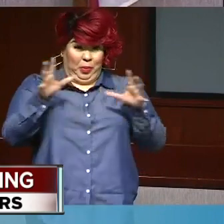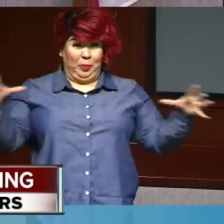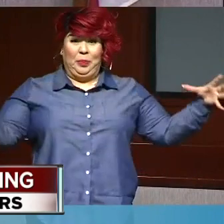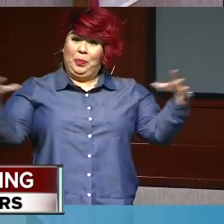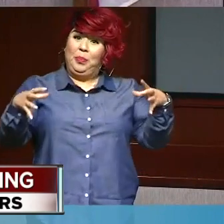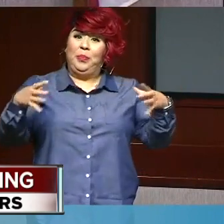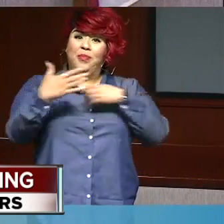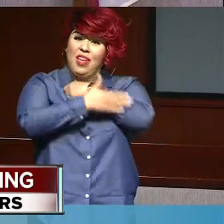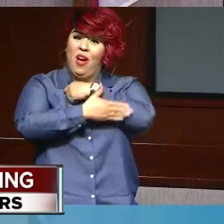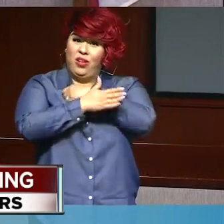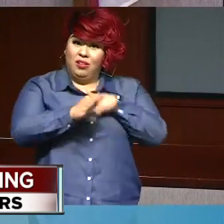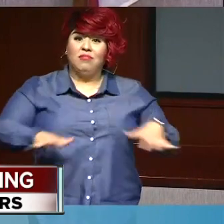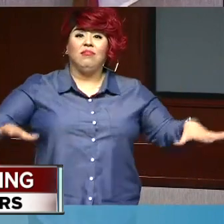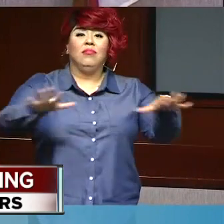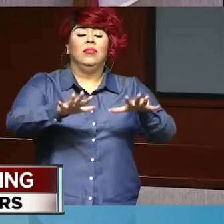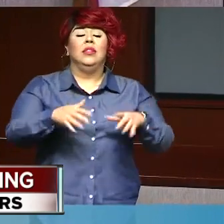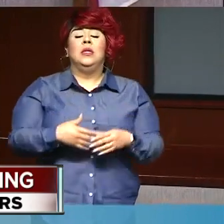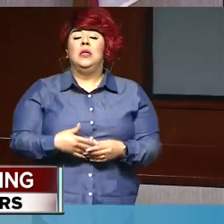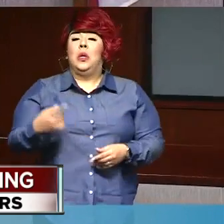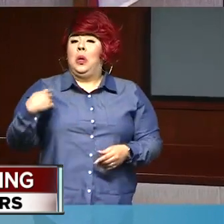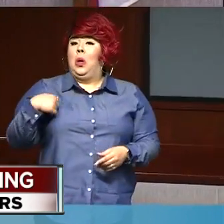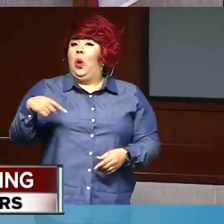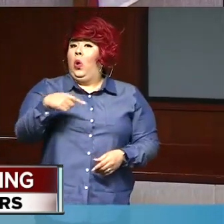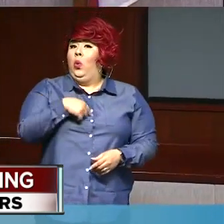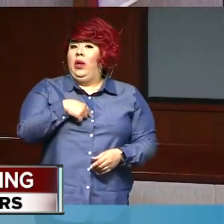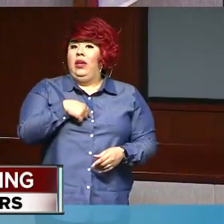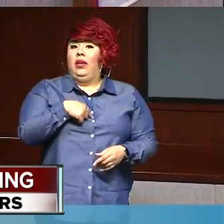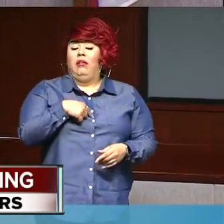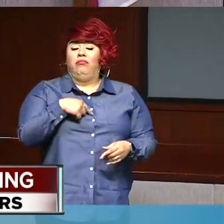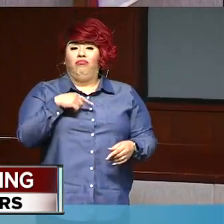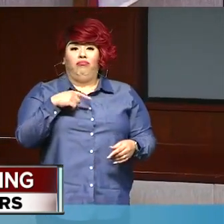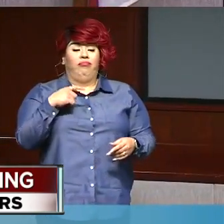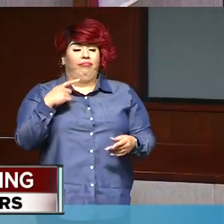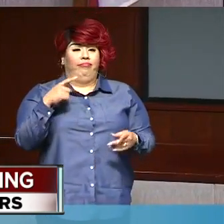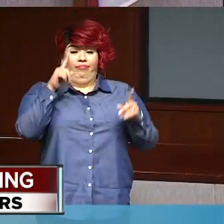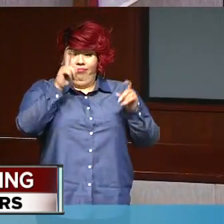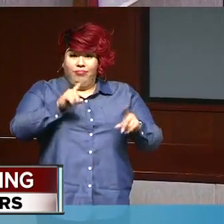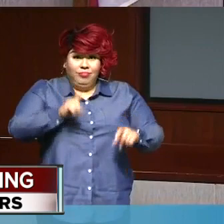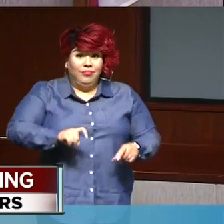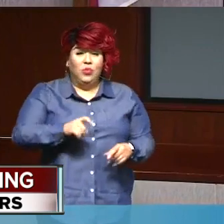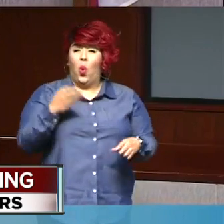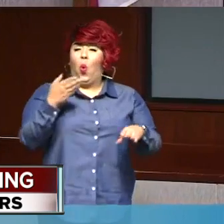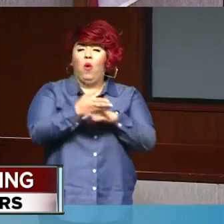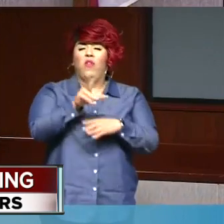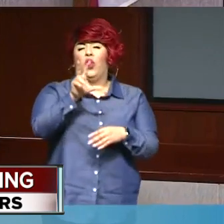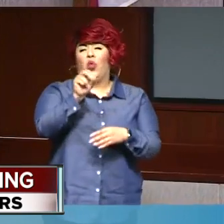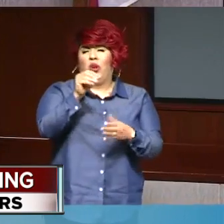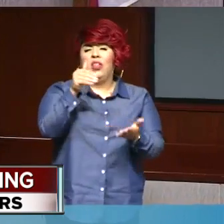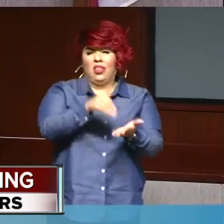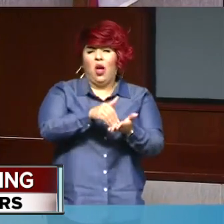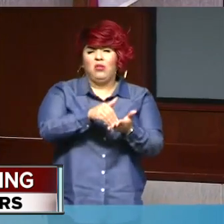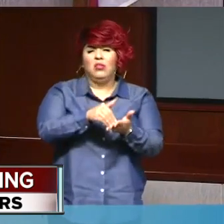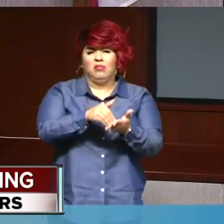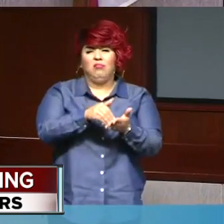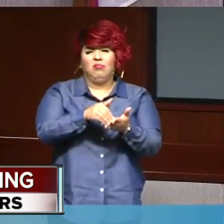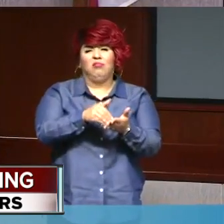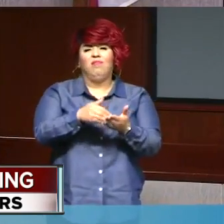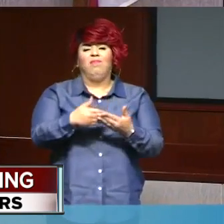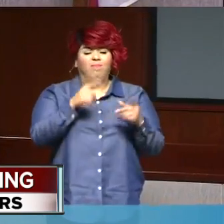county has conducted over 30,000 tests of residents